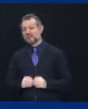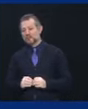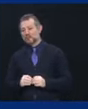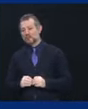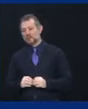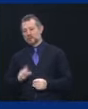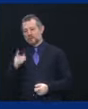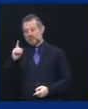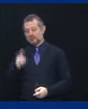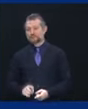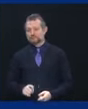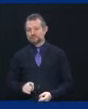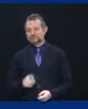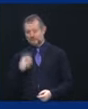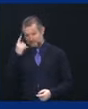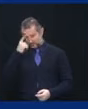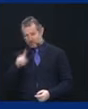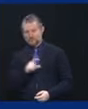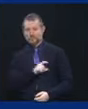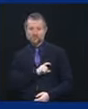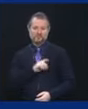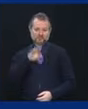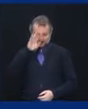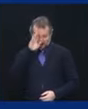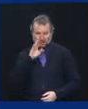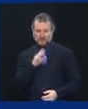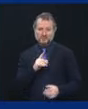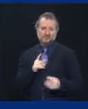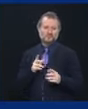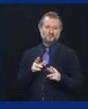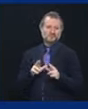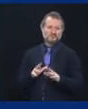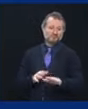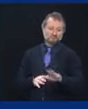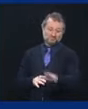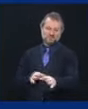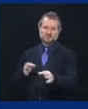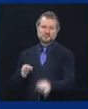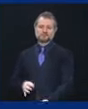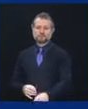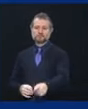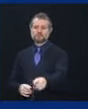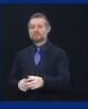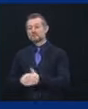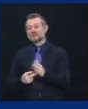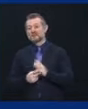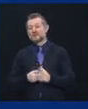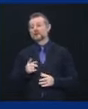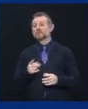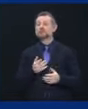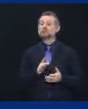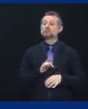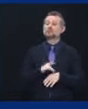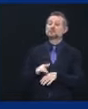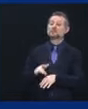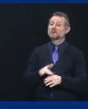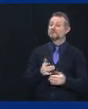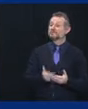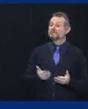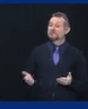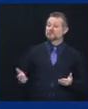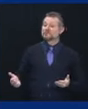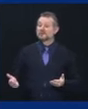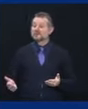they have for essential workers. So it's a scarce resource, and we're trying to allocate it fairly. I don't know